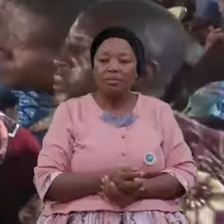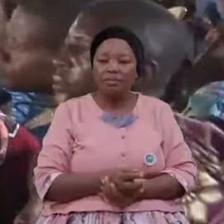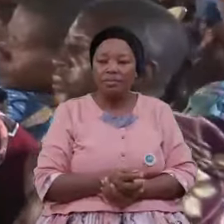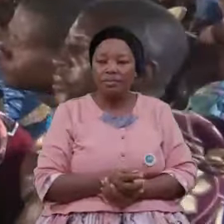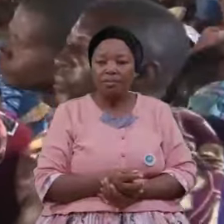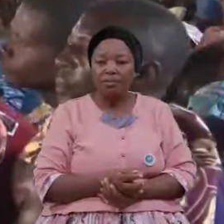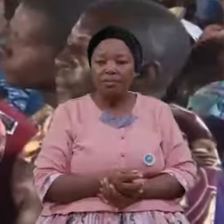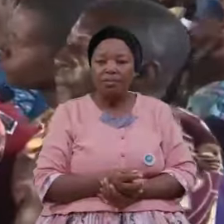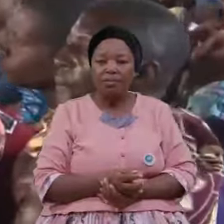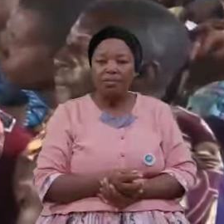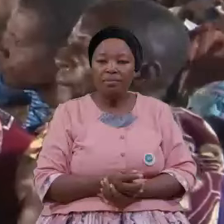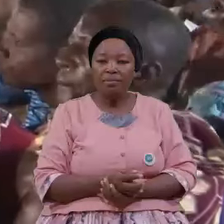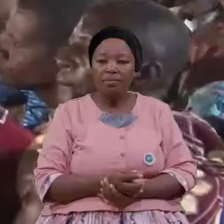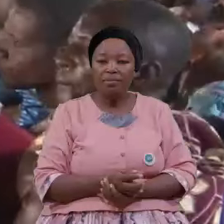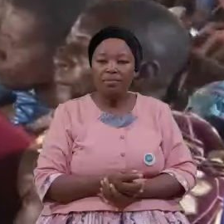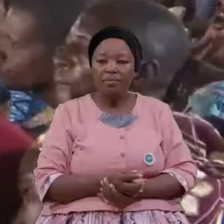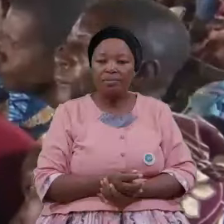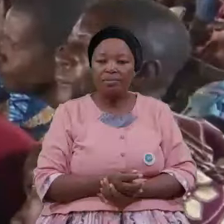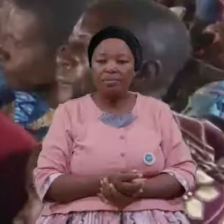there will be